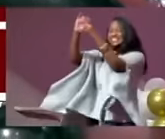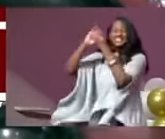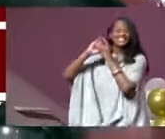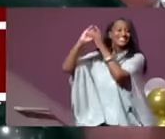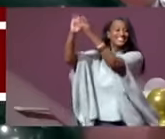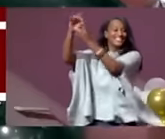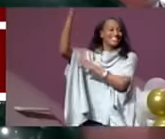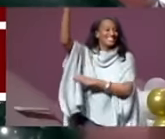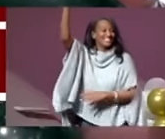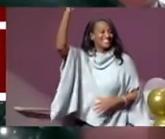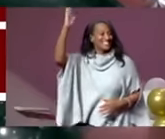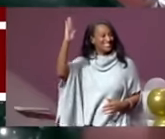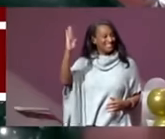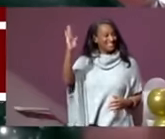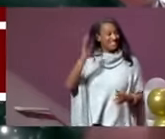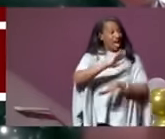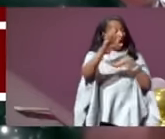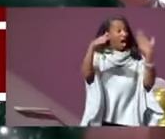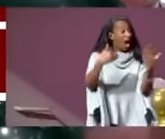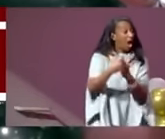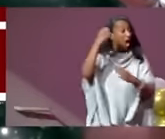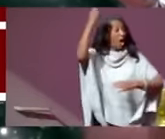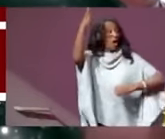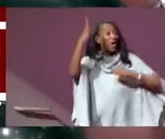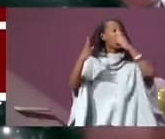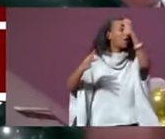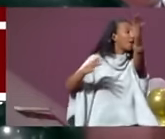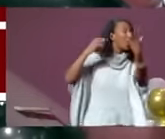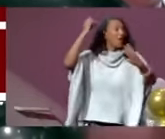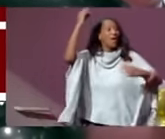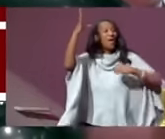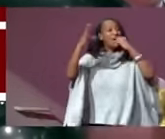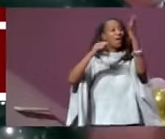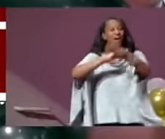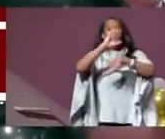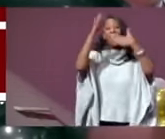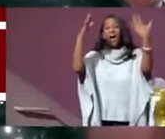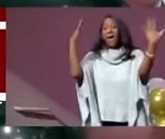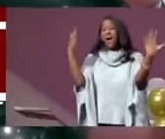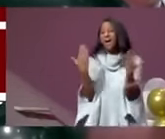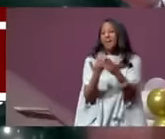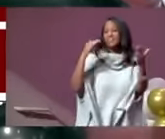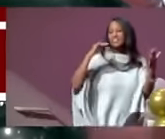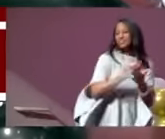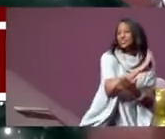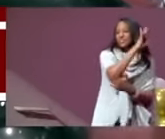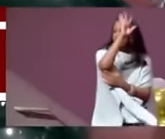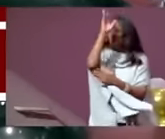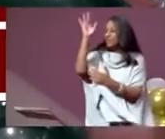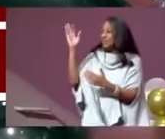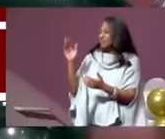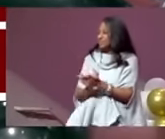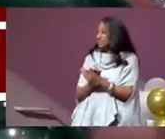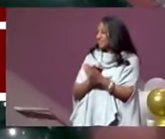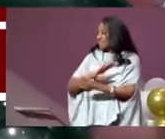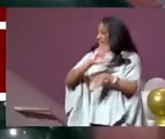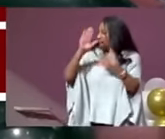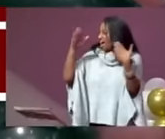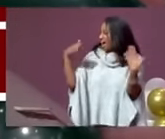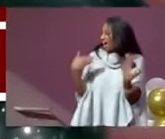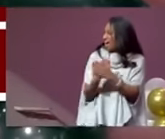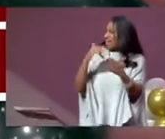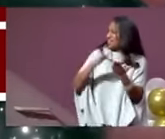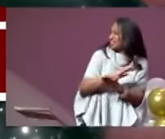God. All praises be. I said all of the glory. I said all of the